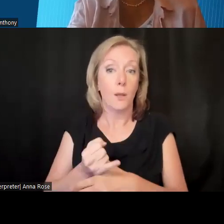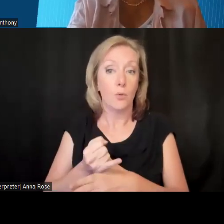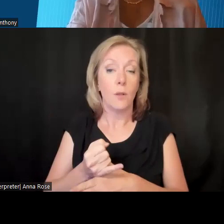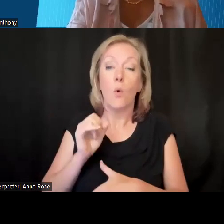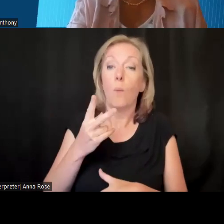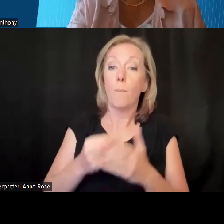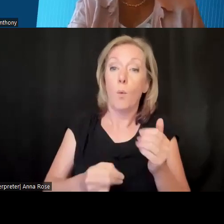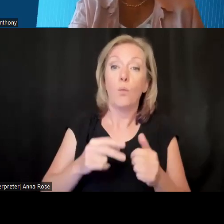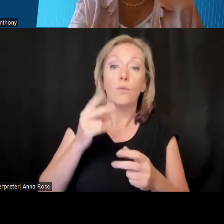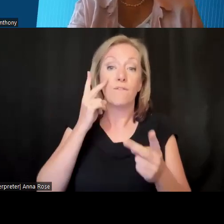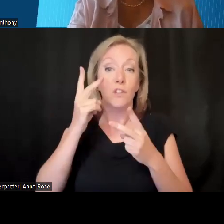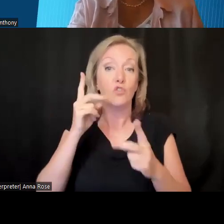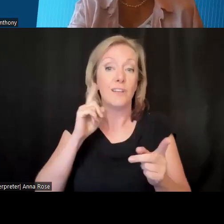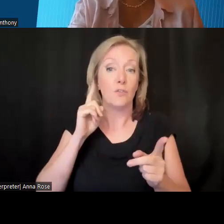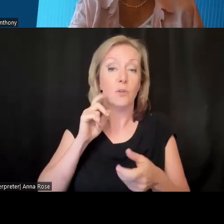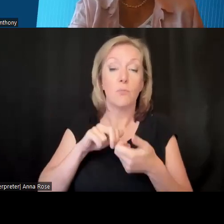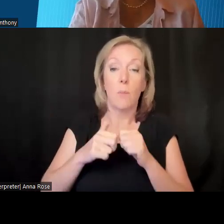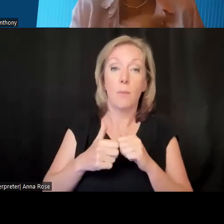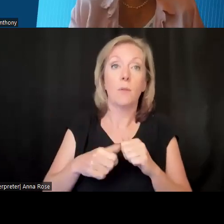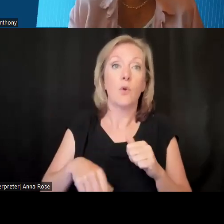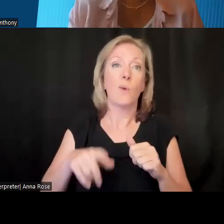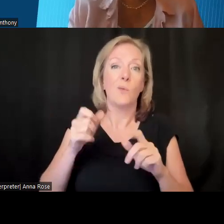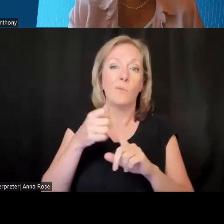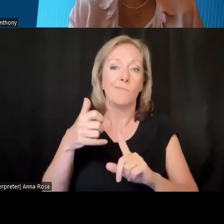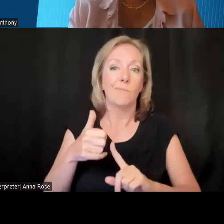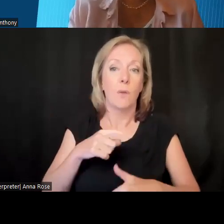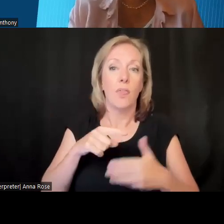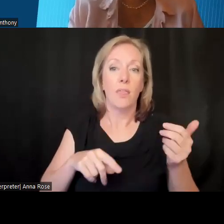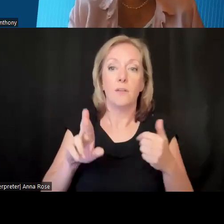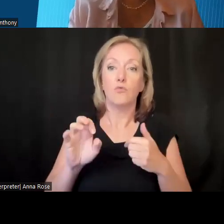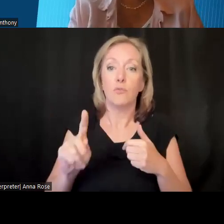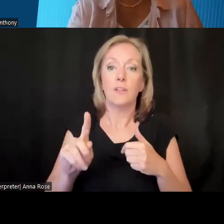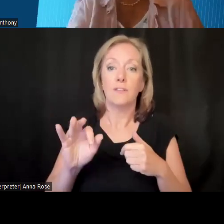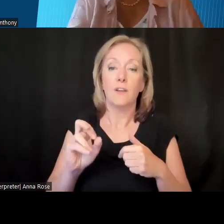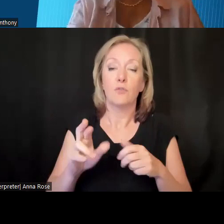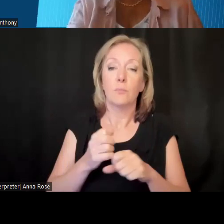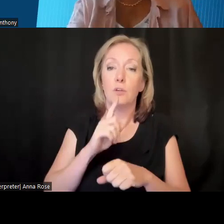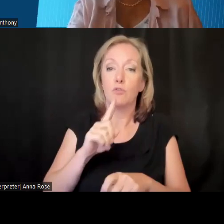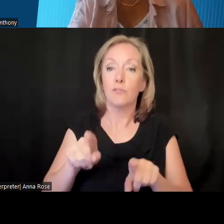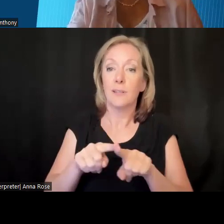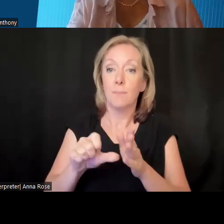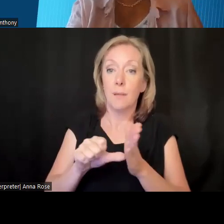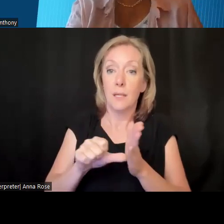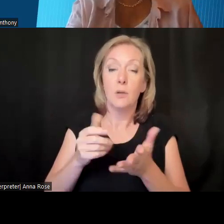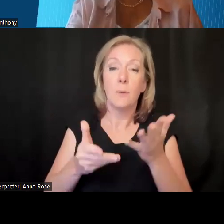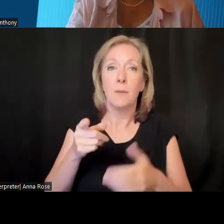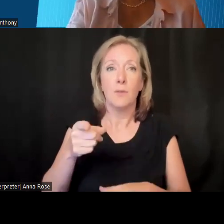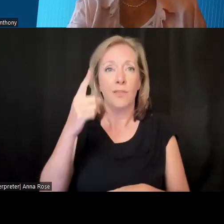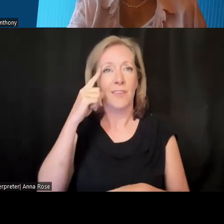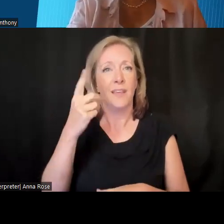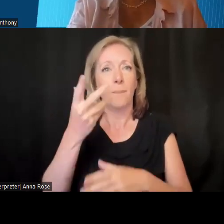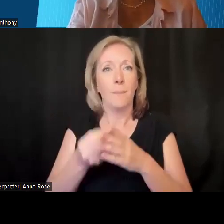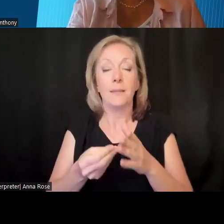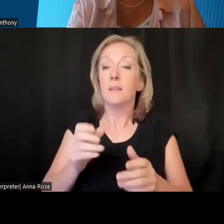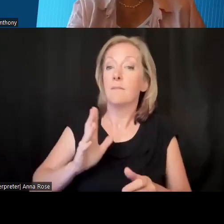or both. So we'll talk about these risk factors just to make sure that everybody's on board. You may be thinking something's missing. If